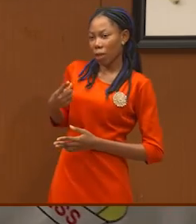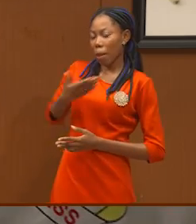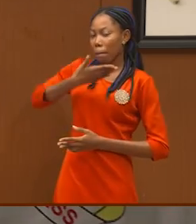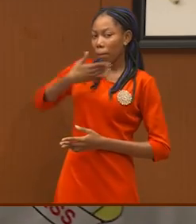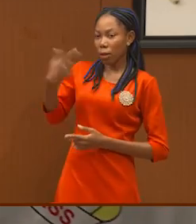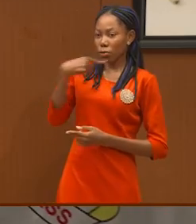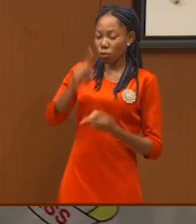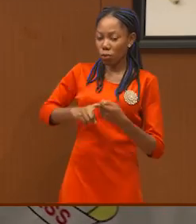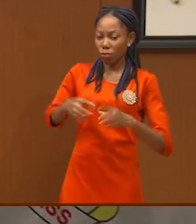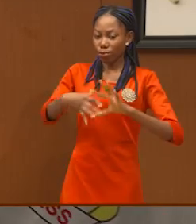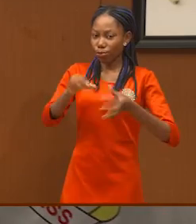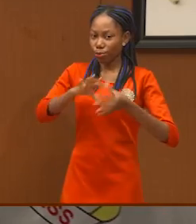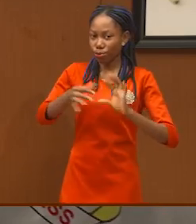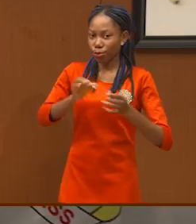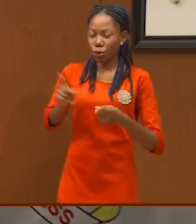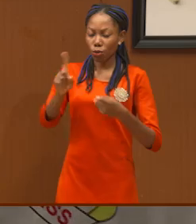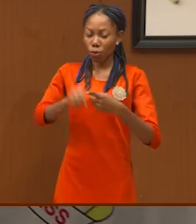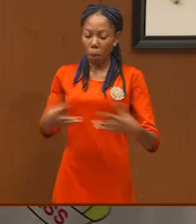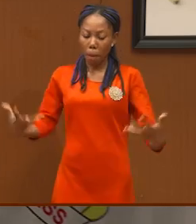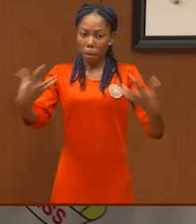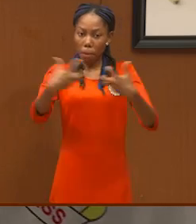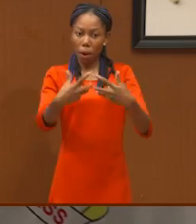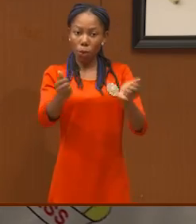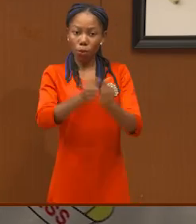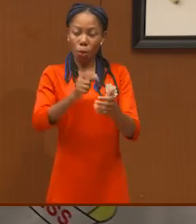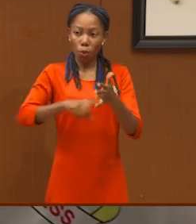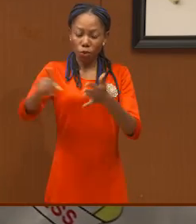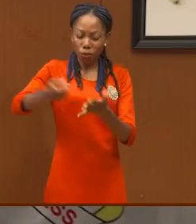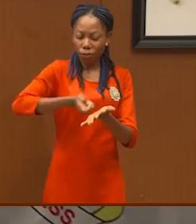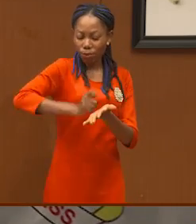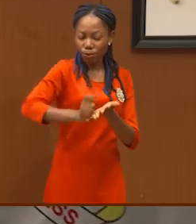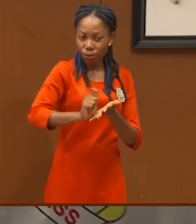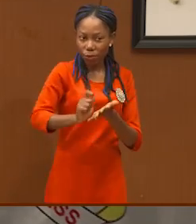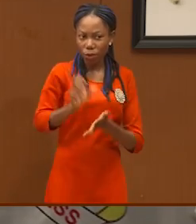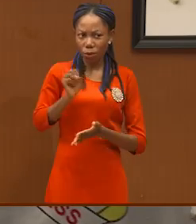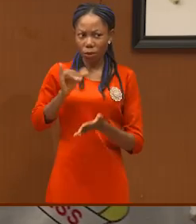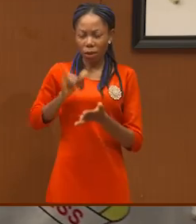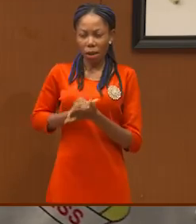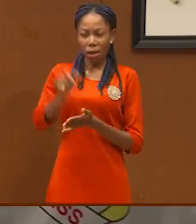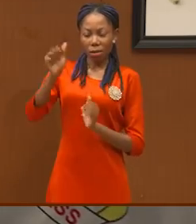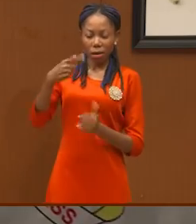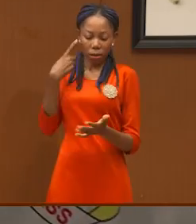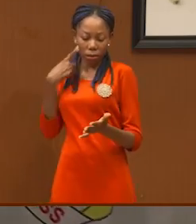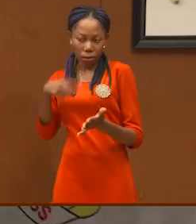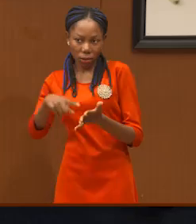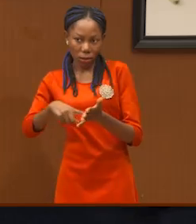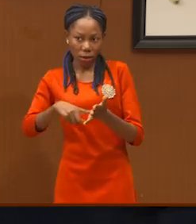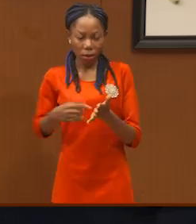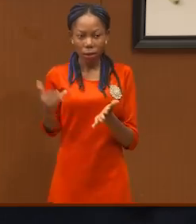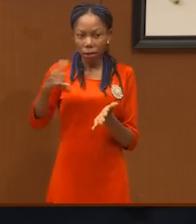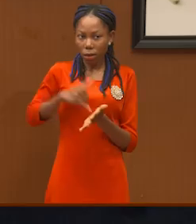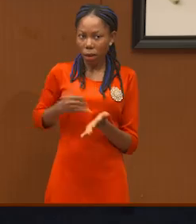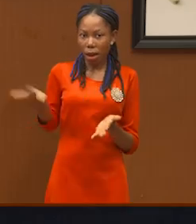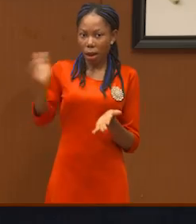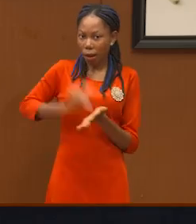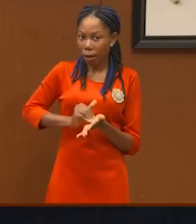narrate your story. Let him respond. Then I'll still give you time to check The phone. Okay. your record. Thank you very much,